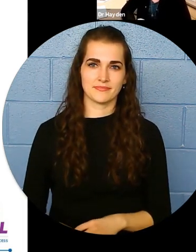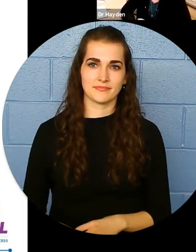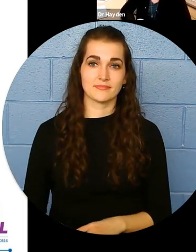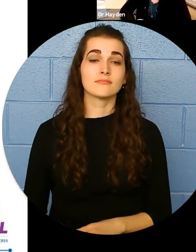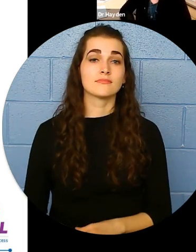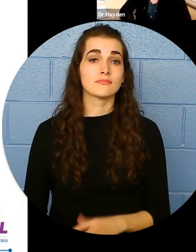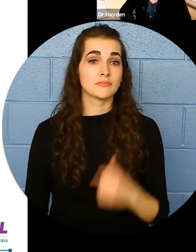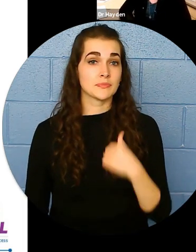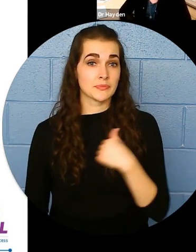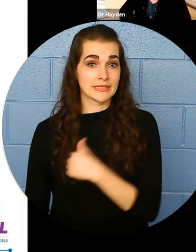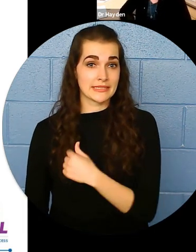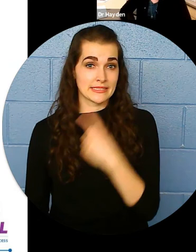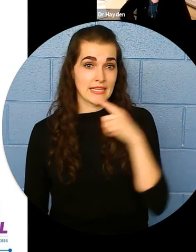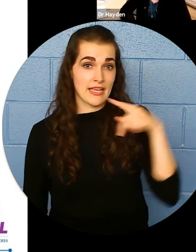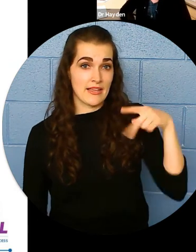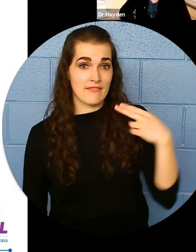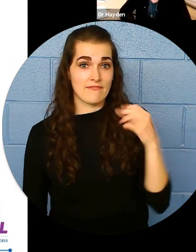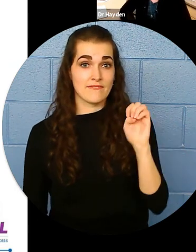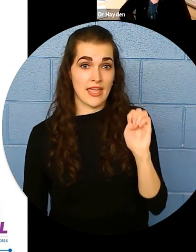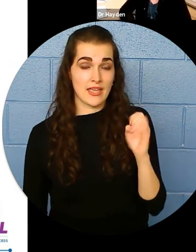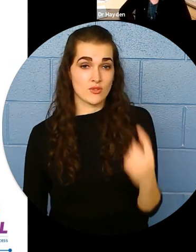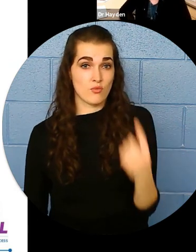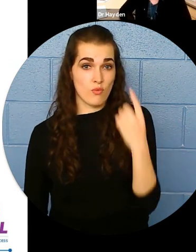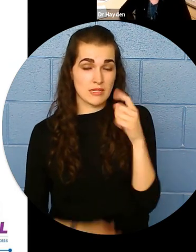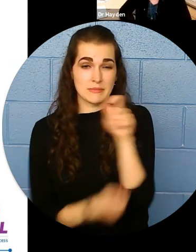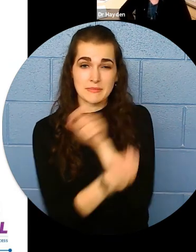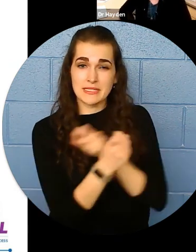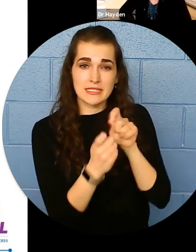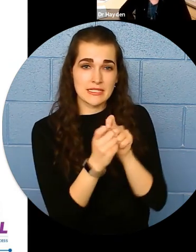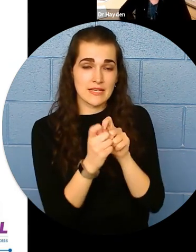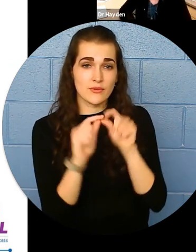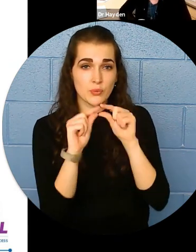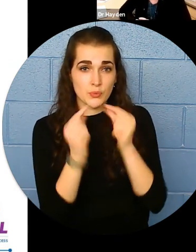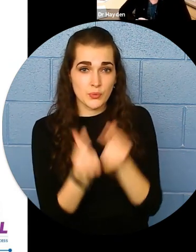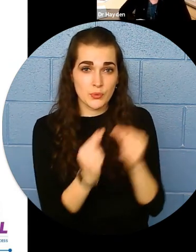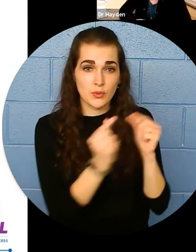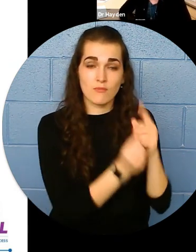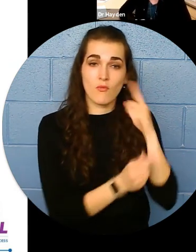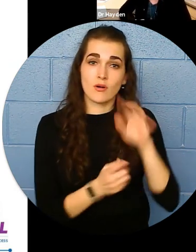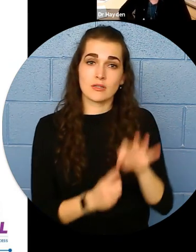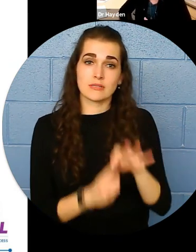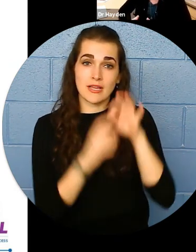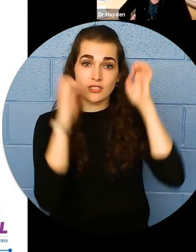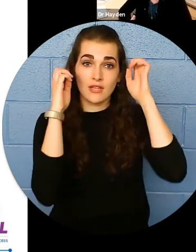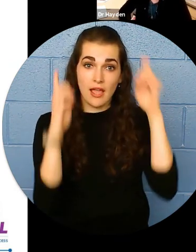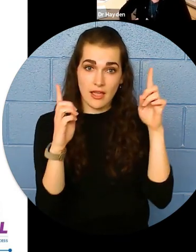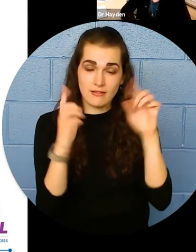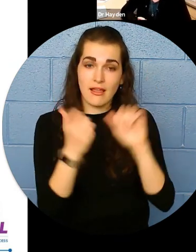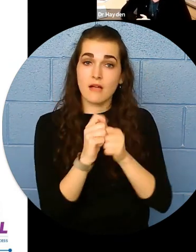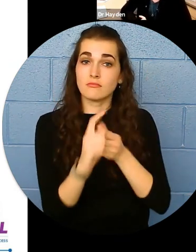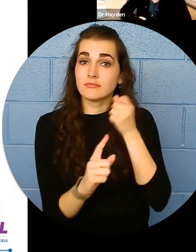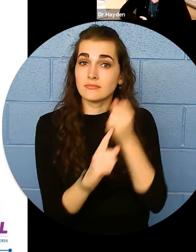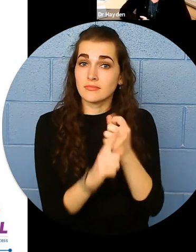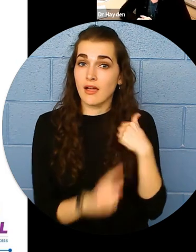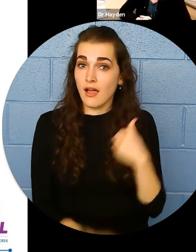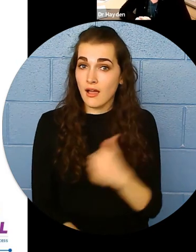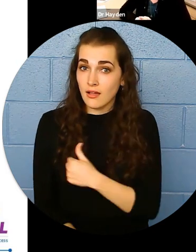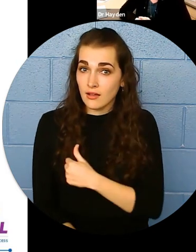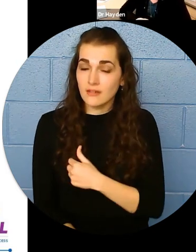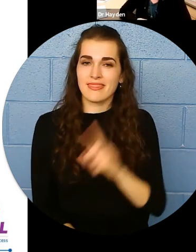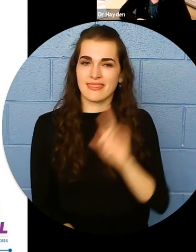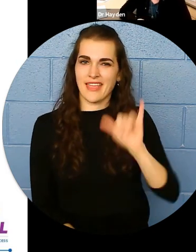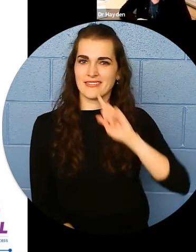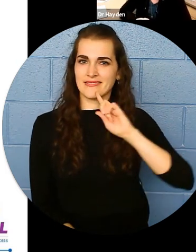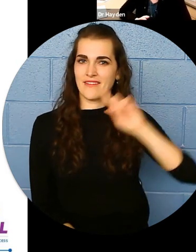So as we said, phase one is those select students in special education, and how that impacts Willson. It is the